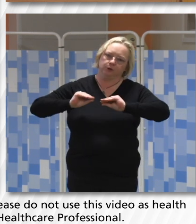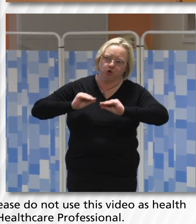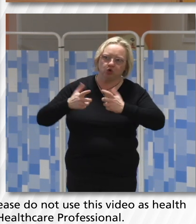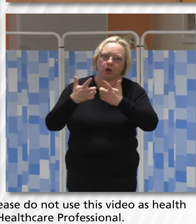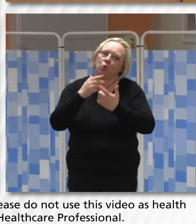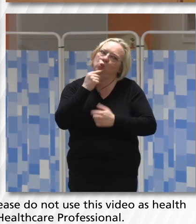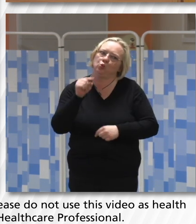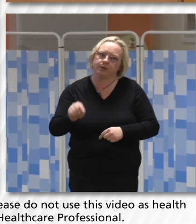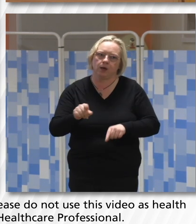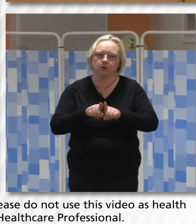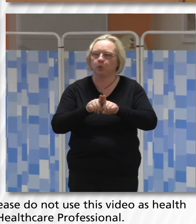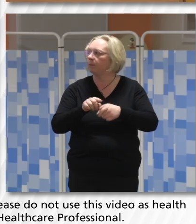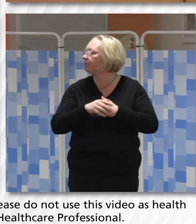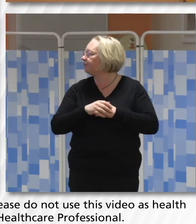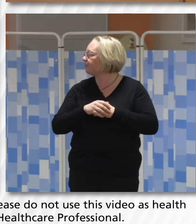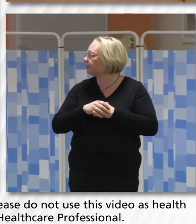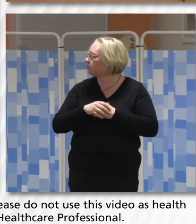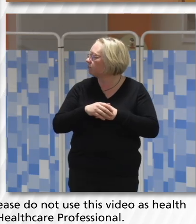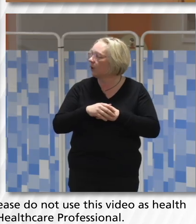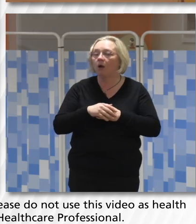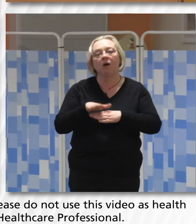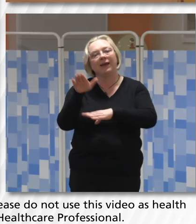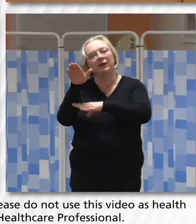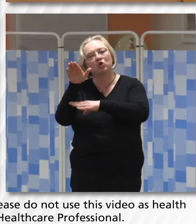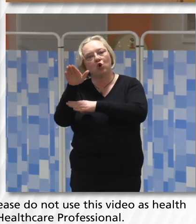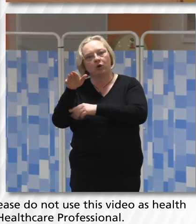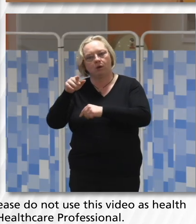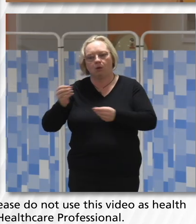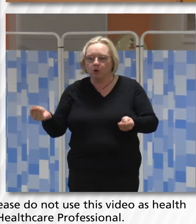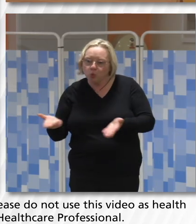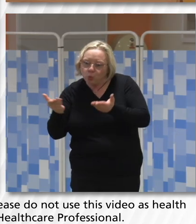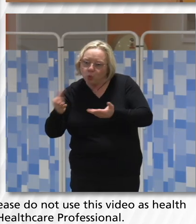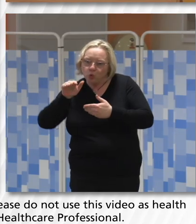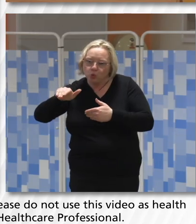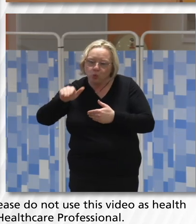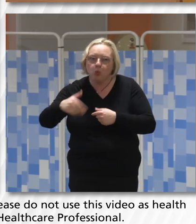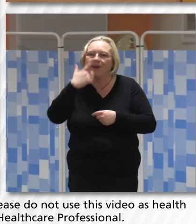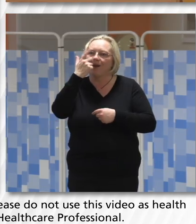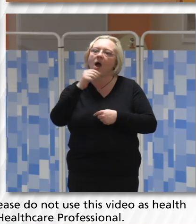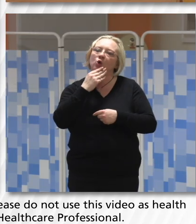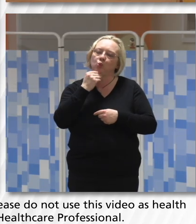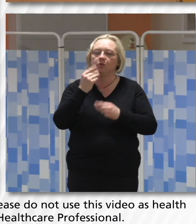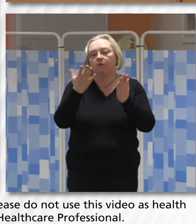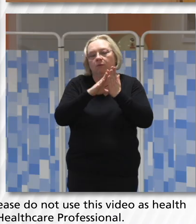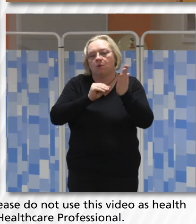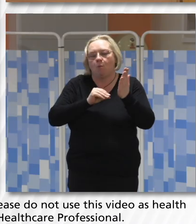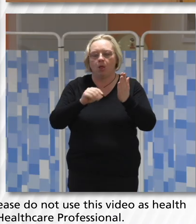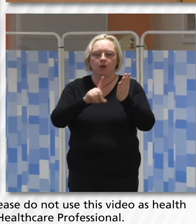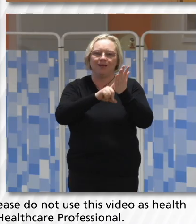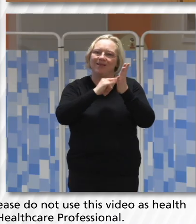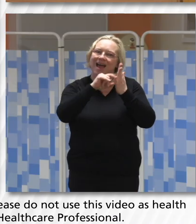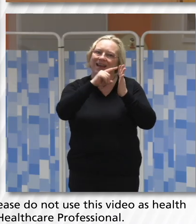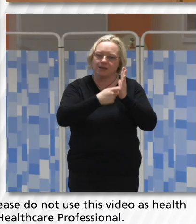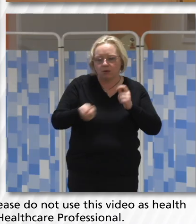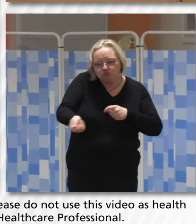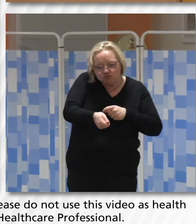in isn't too busy. We can use visual cues like laser beams on the floor. We use laser pens that point a little